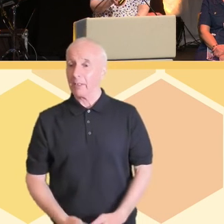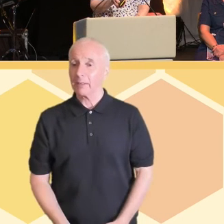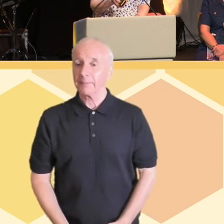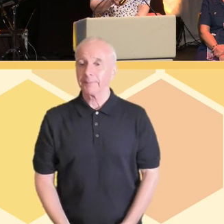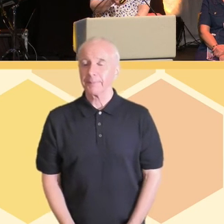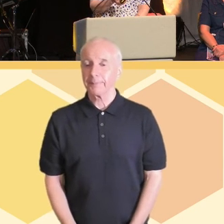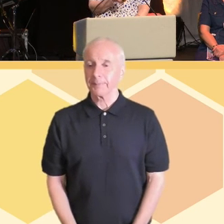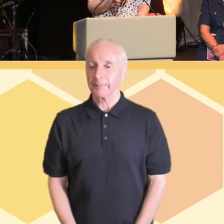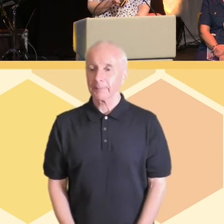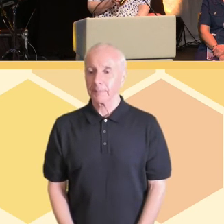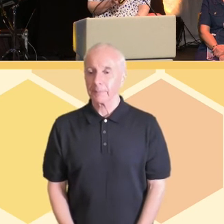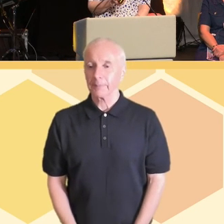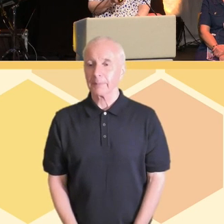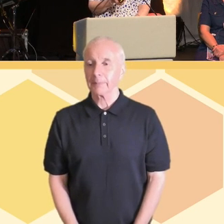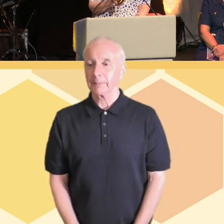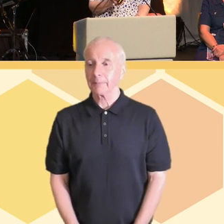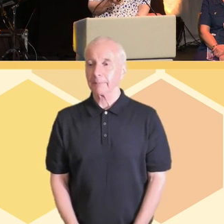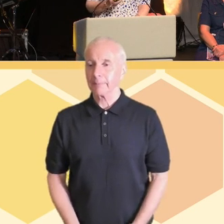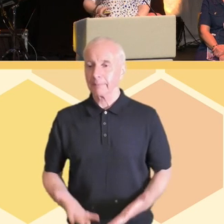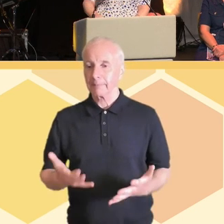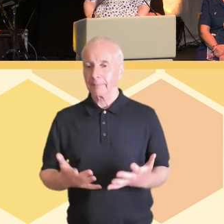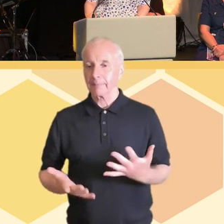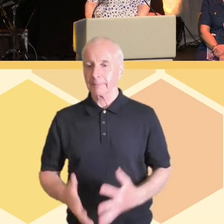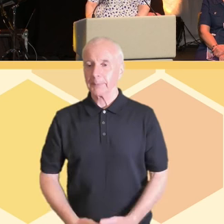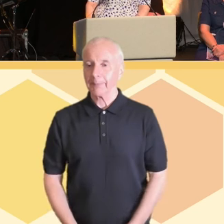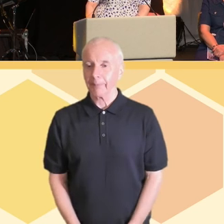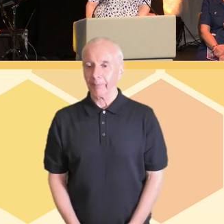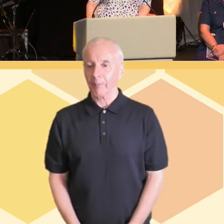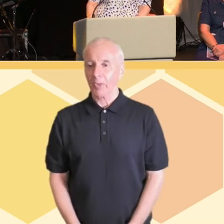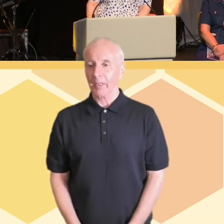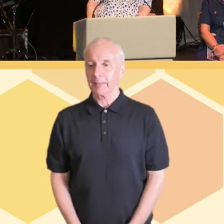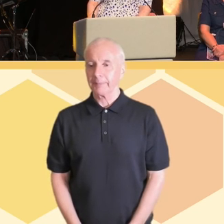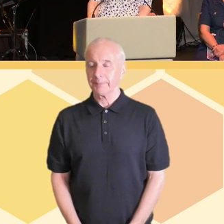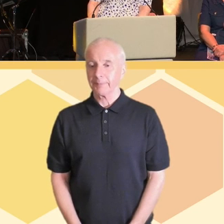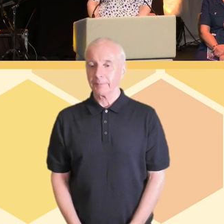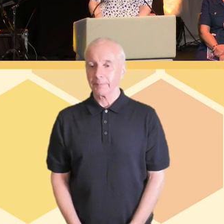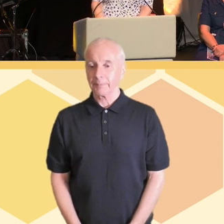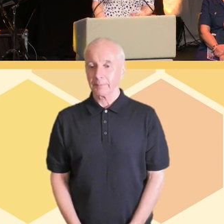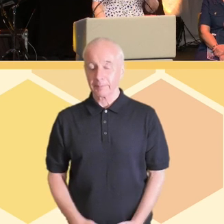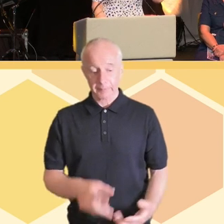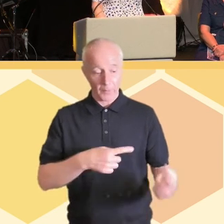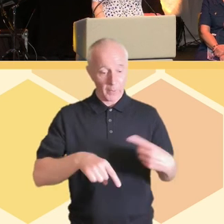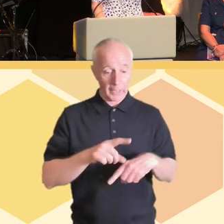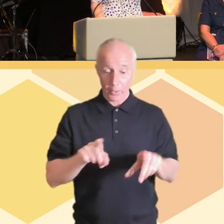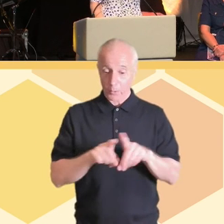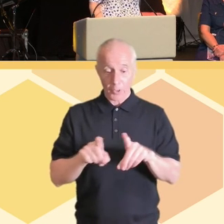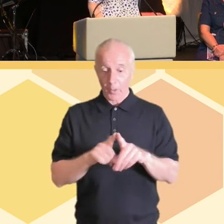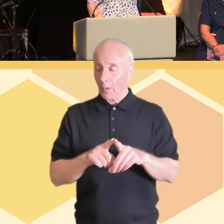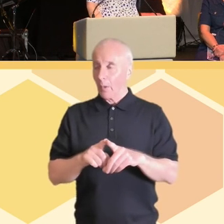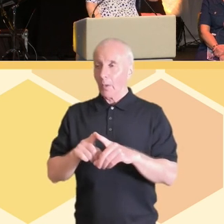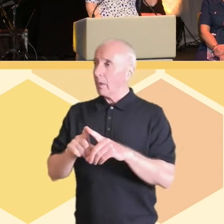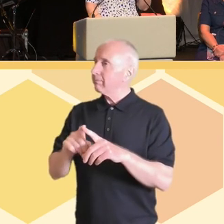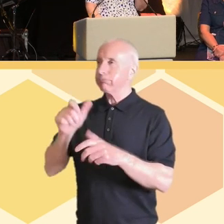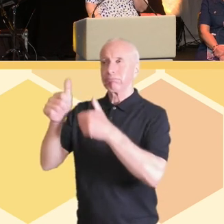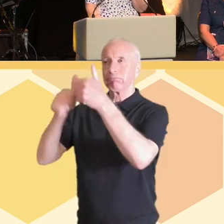Oh, now it's not working. There we go. We also praise the Lord for